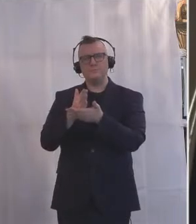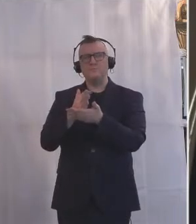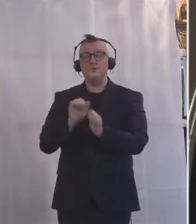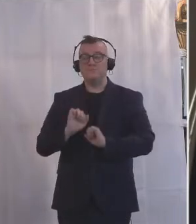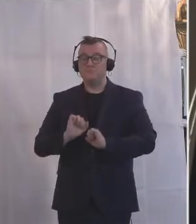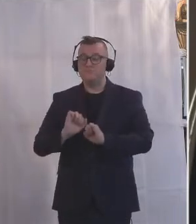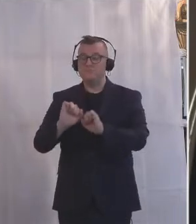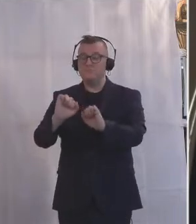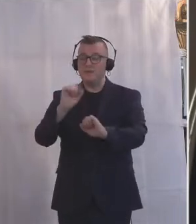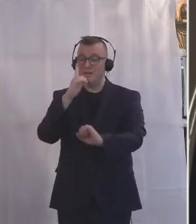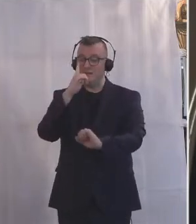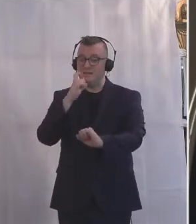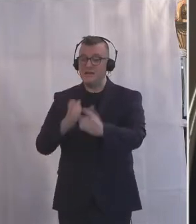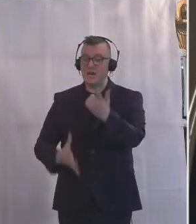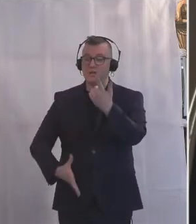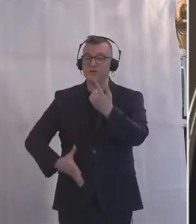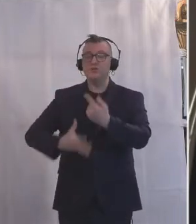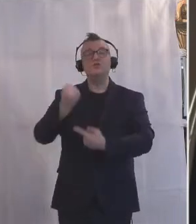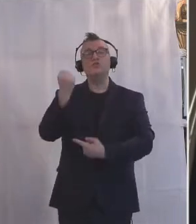hitting the